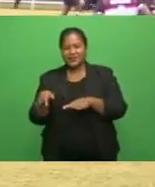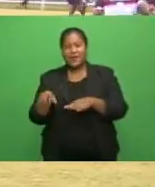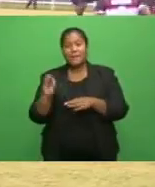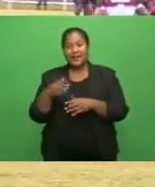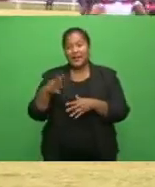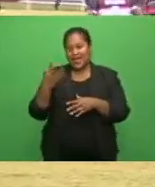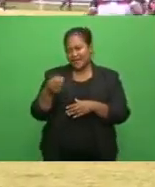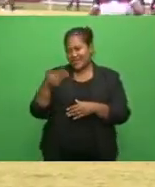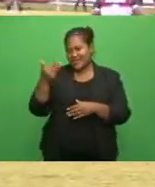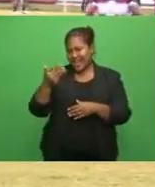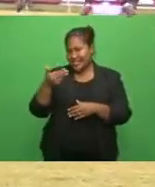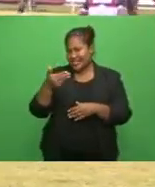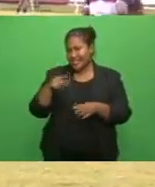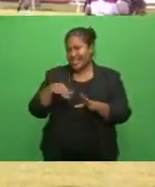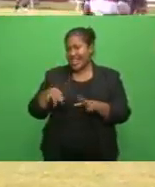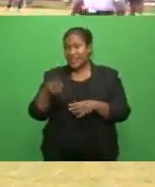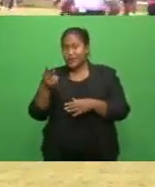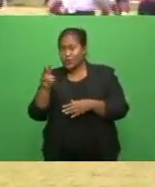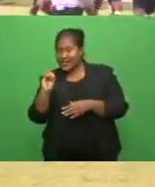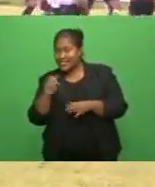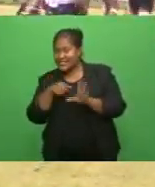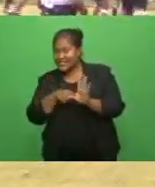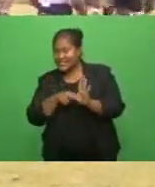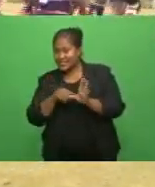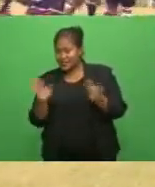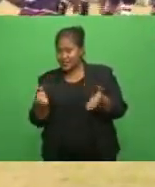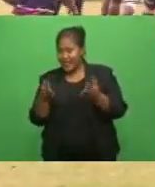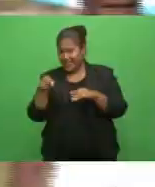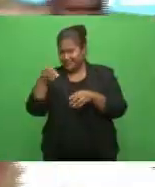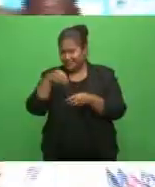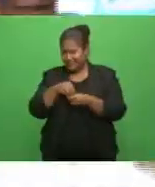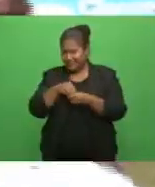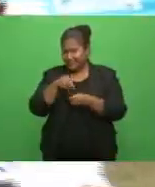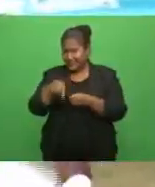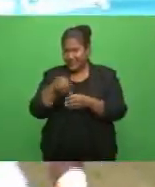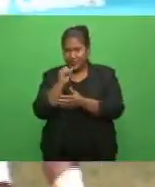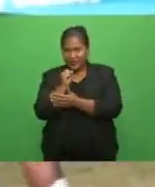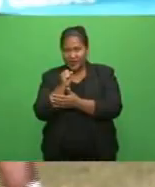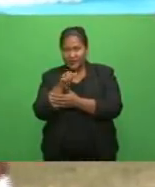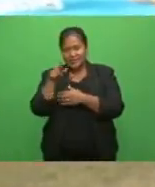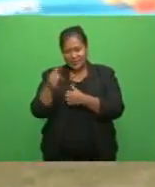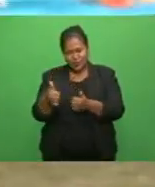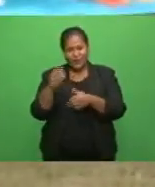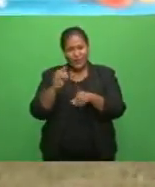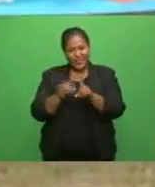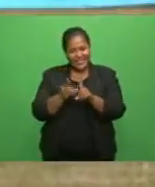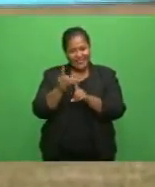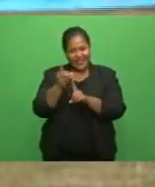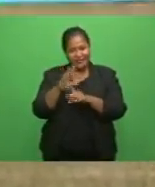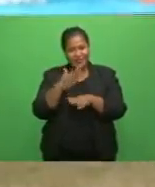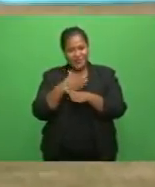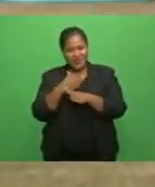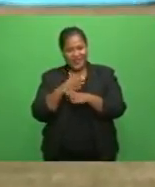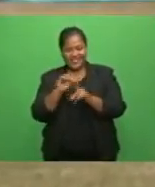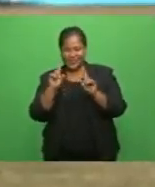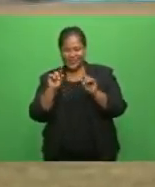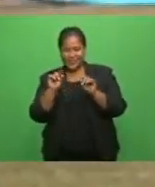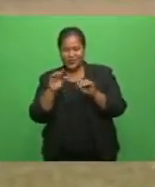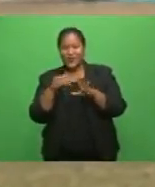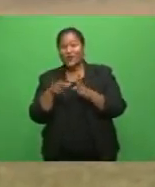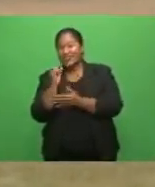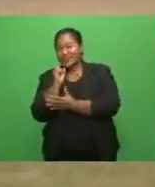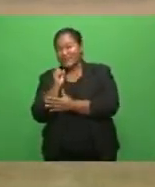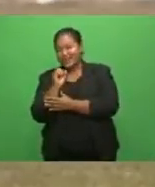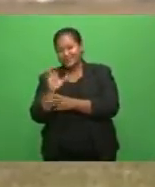19 and 20-year-olds play in Fiji's premier competition is a testament to the development work done behind the scene. Aquila